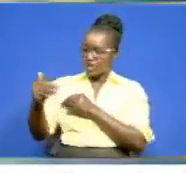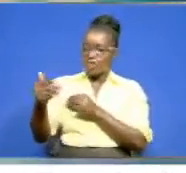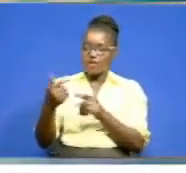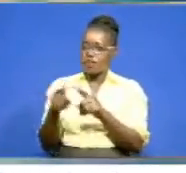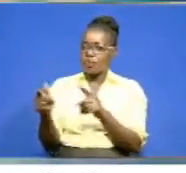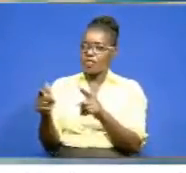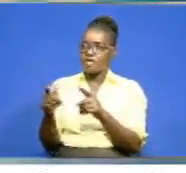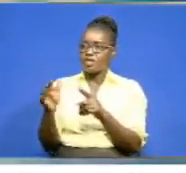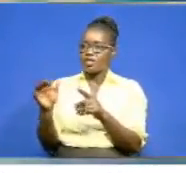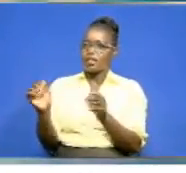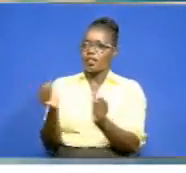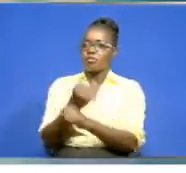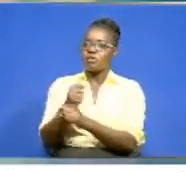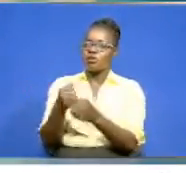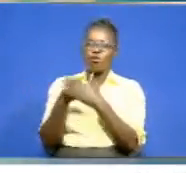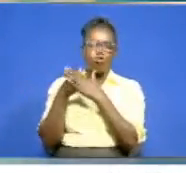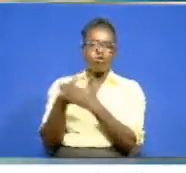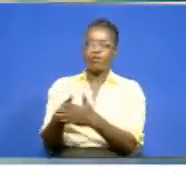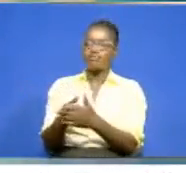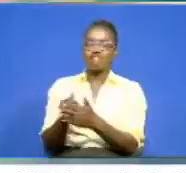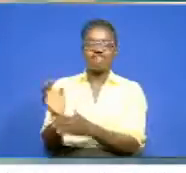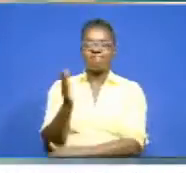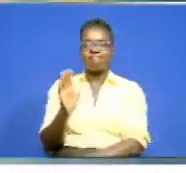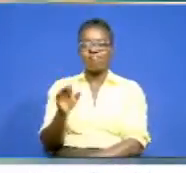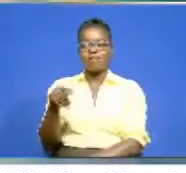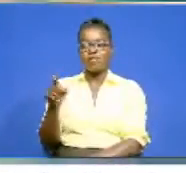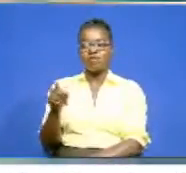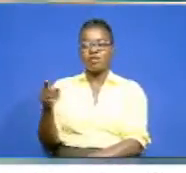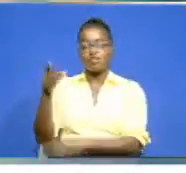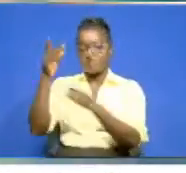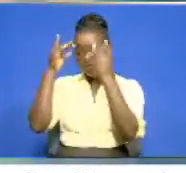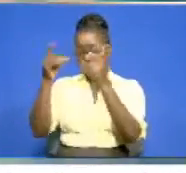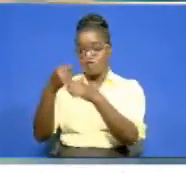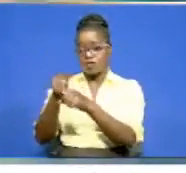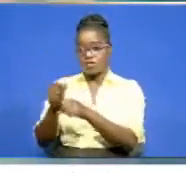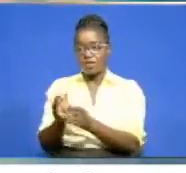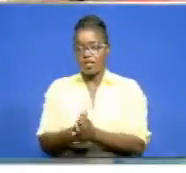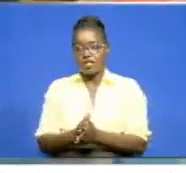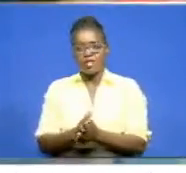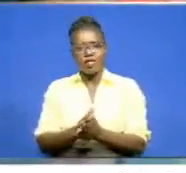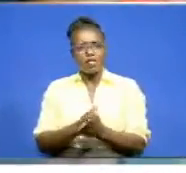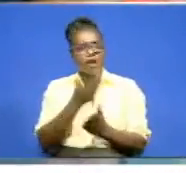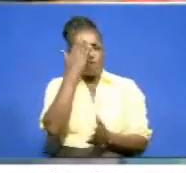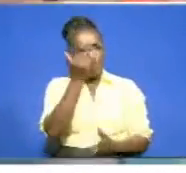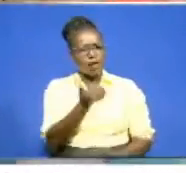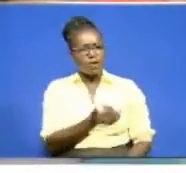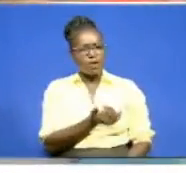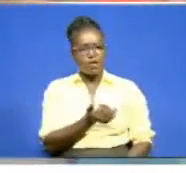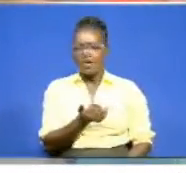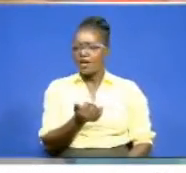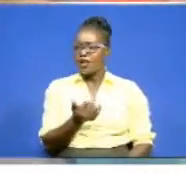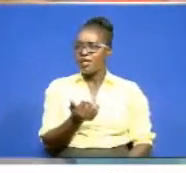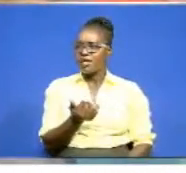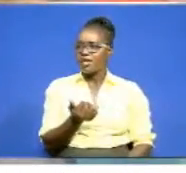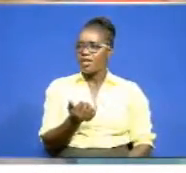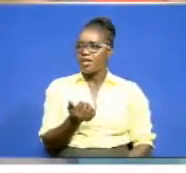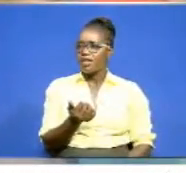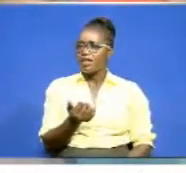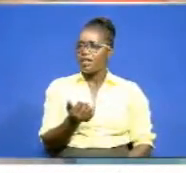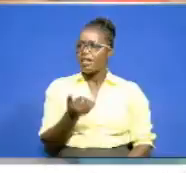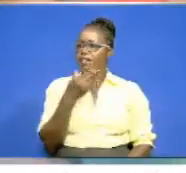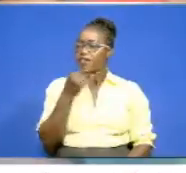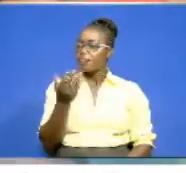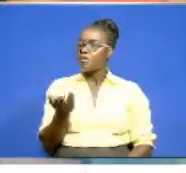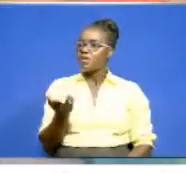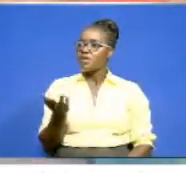we cannot force it on them. Yeah. It's up to them to make that decision. Why is that the case, really? Because if you look at men,